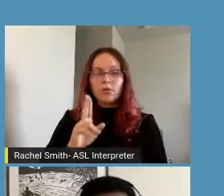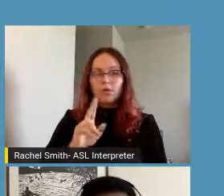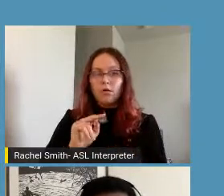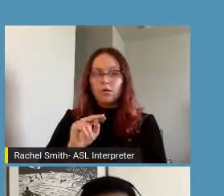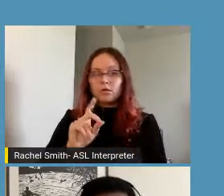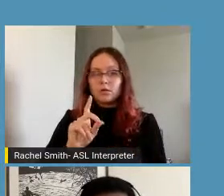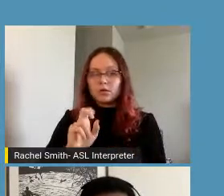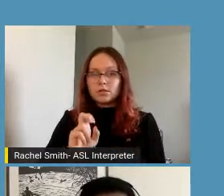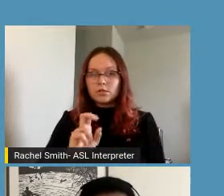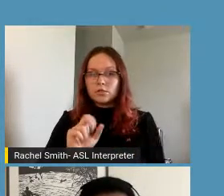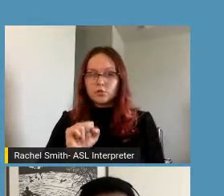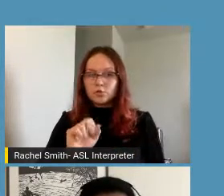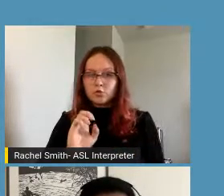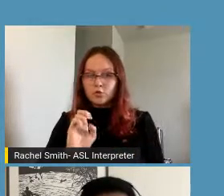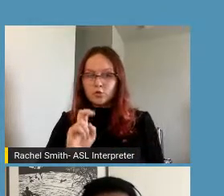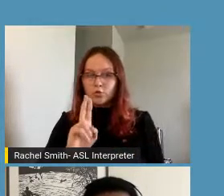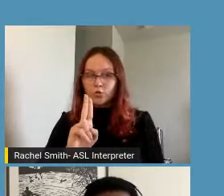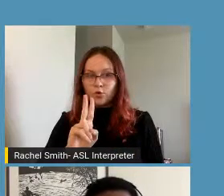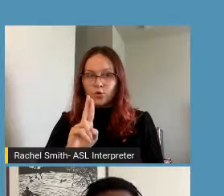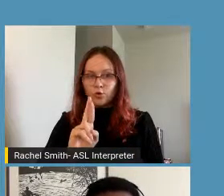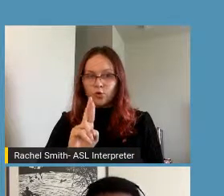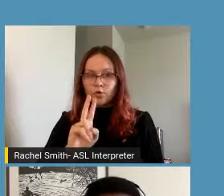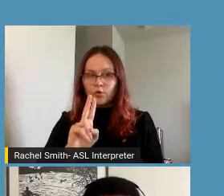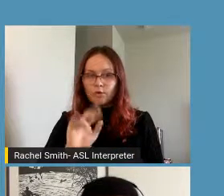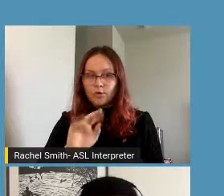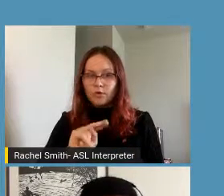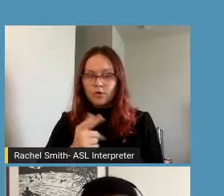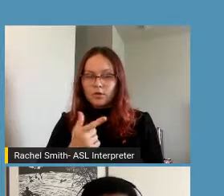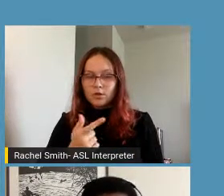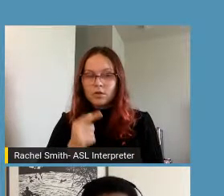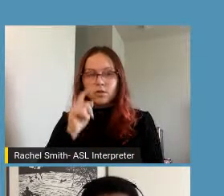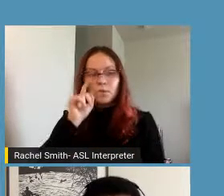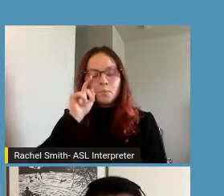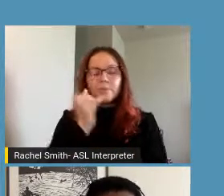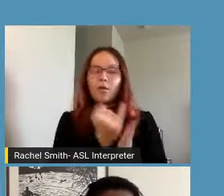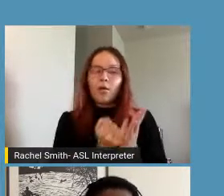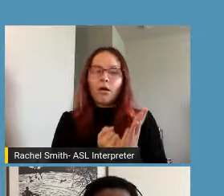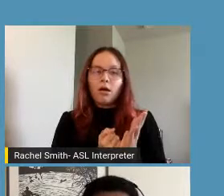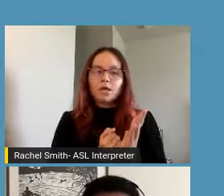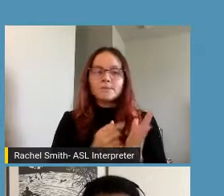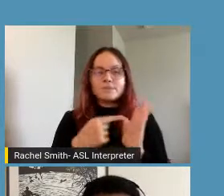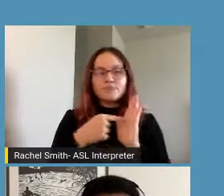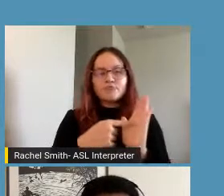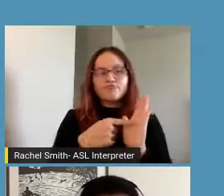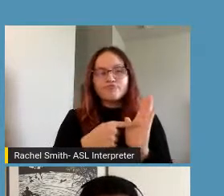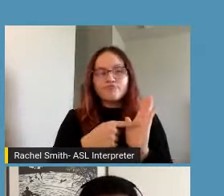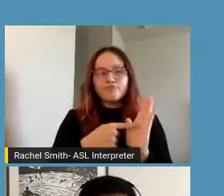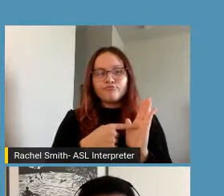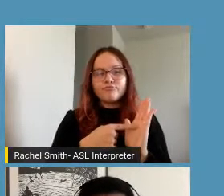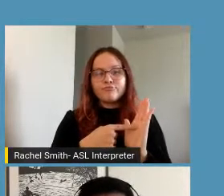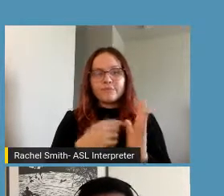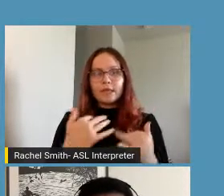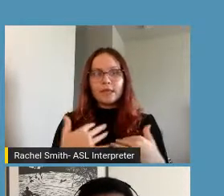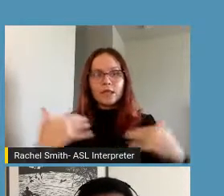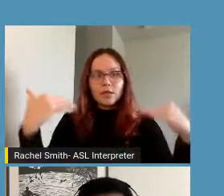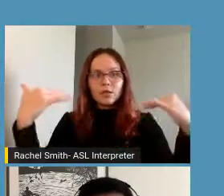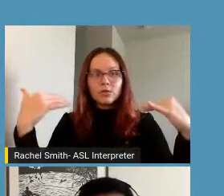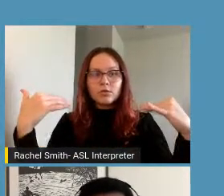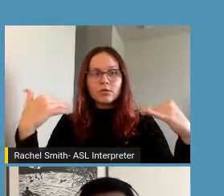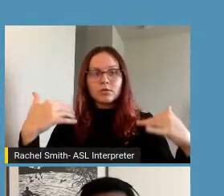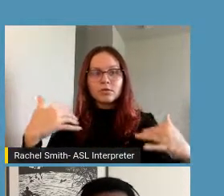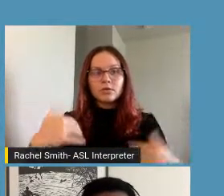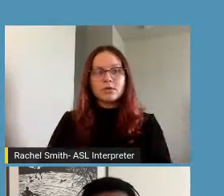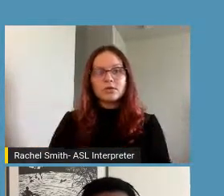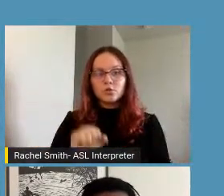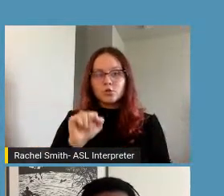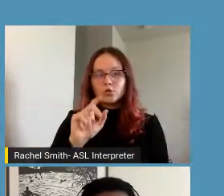an art gallery that was followed by a 300-seat theater, a kilns, a bookbinding studio. At